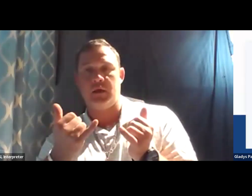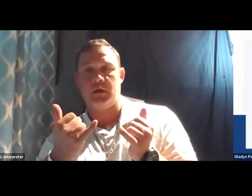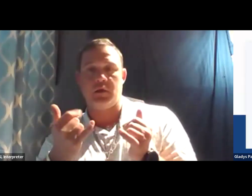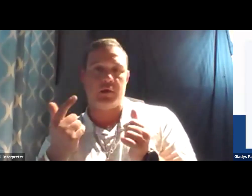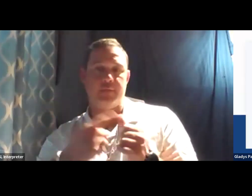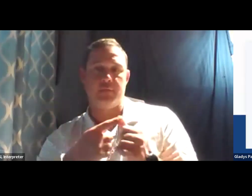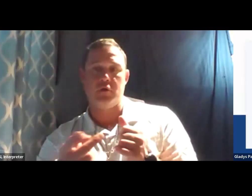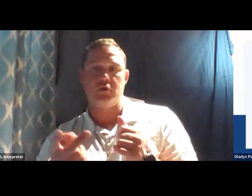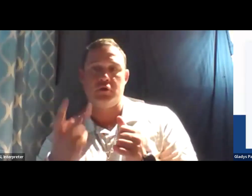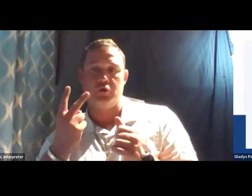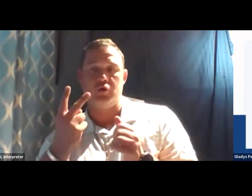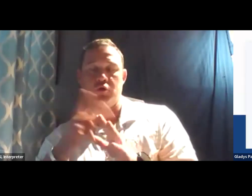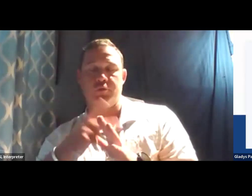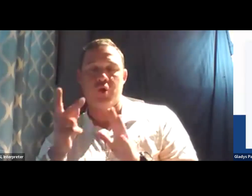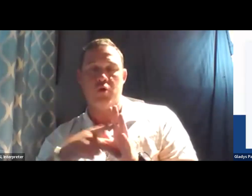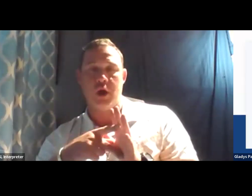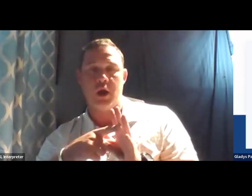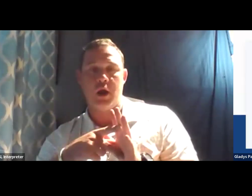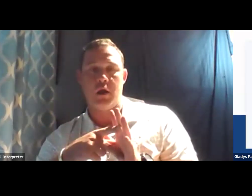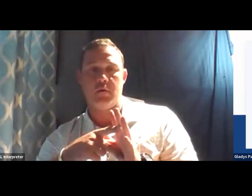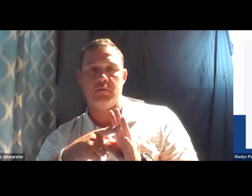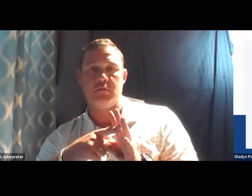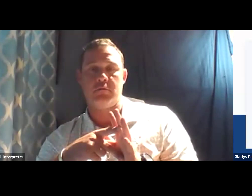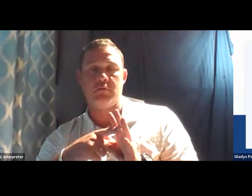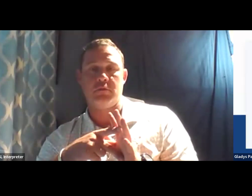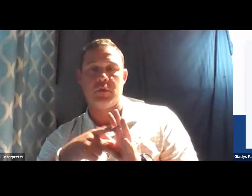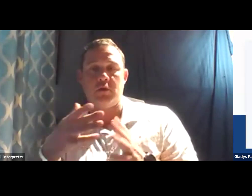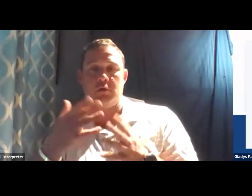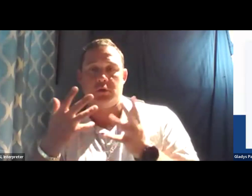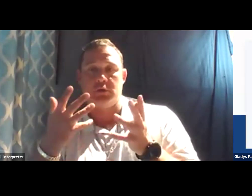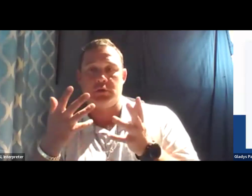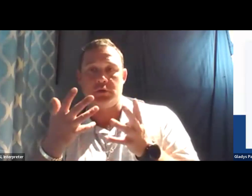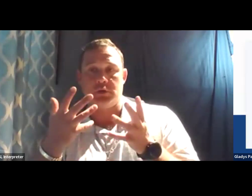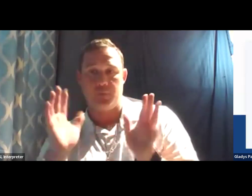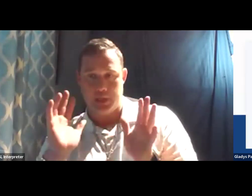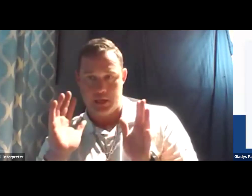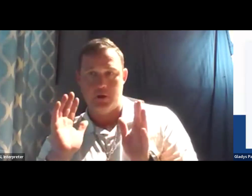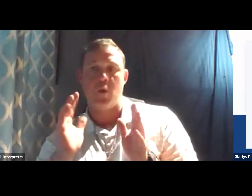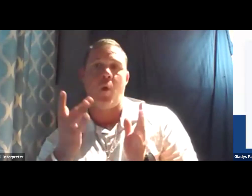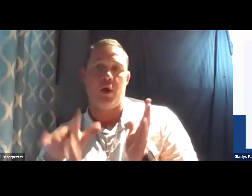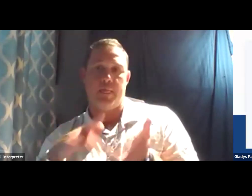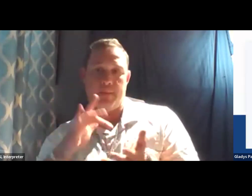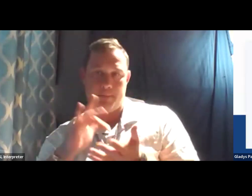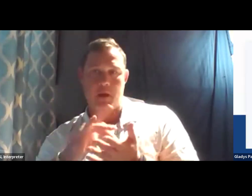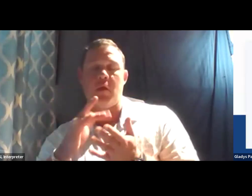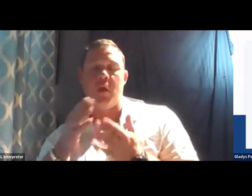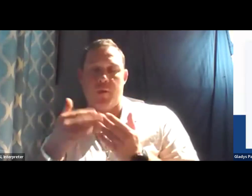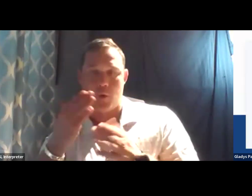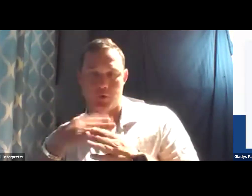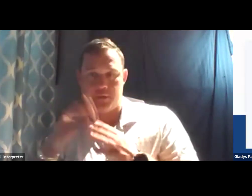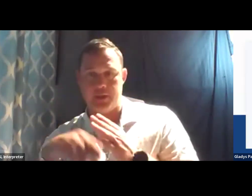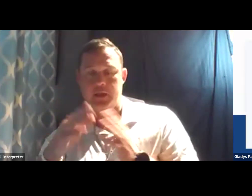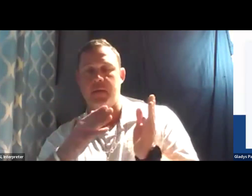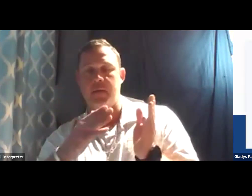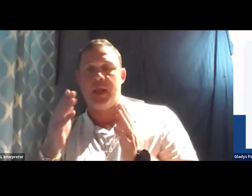2 programs have been done or are in the middle of being finished. The planning grants,